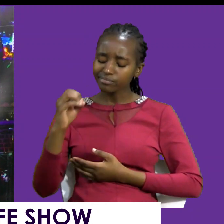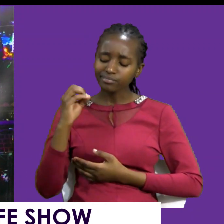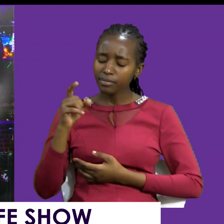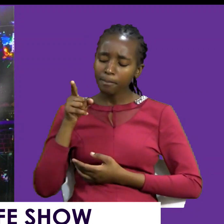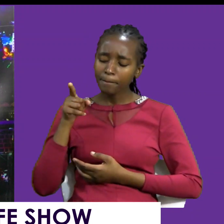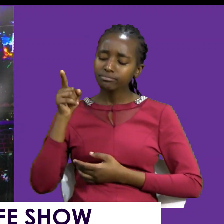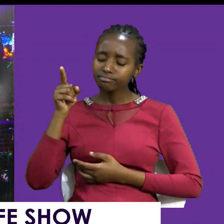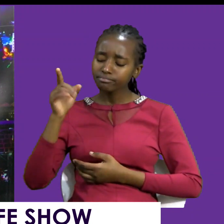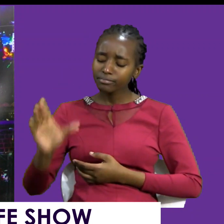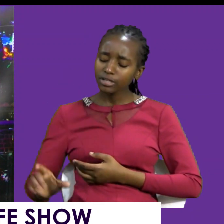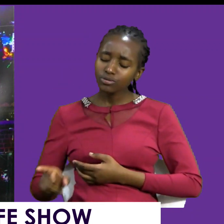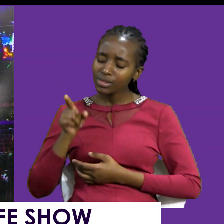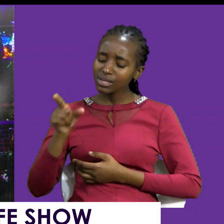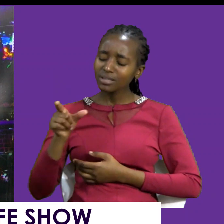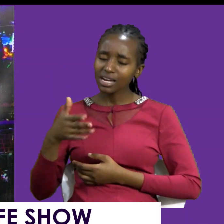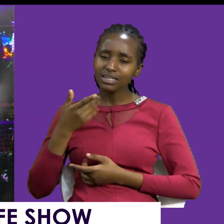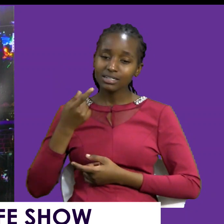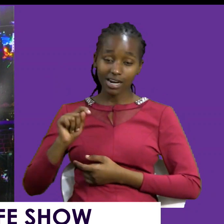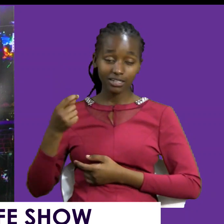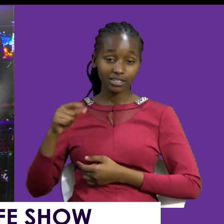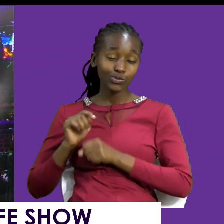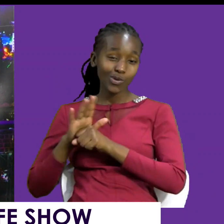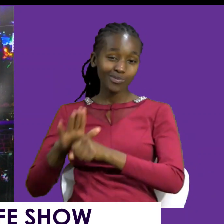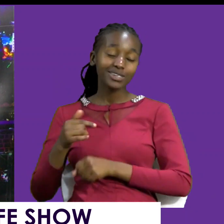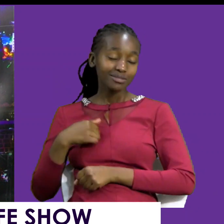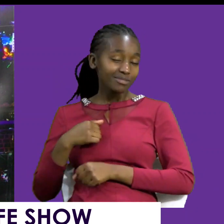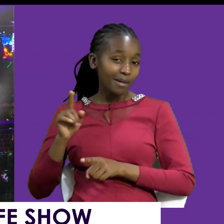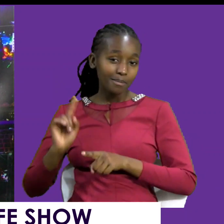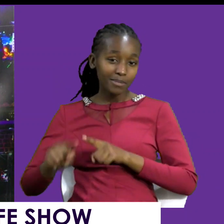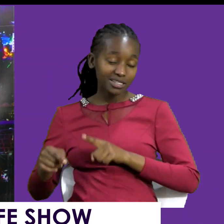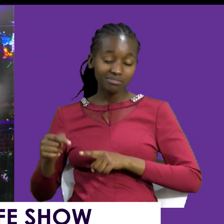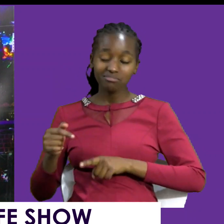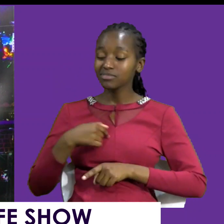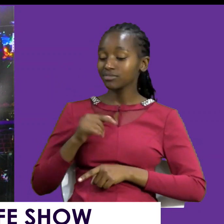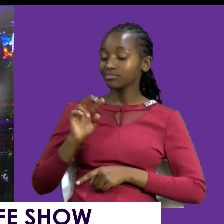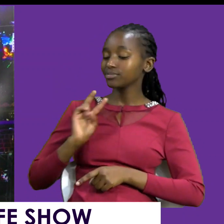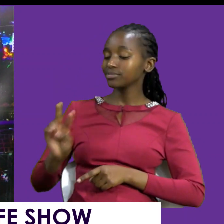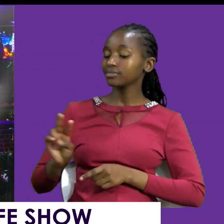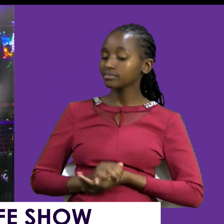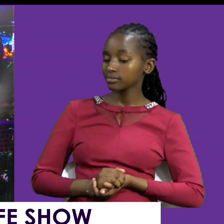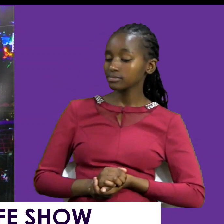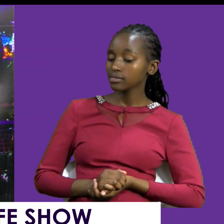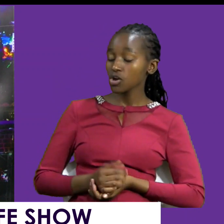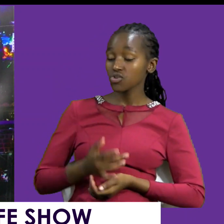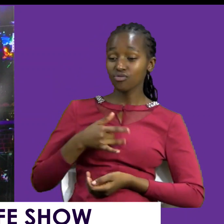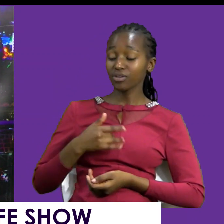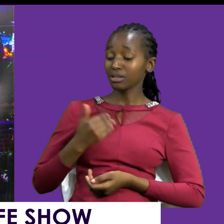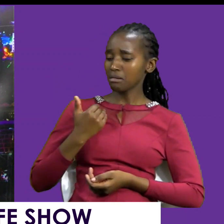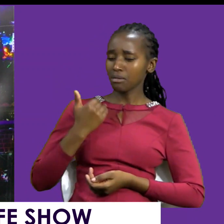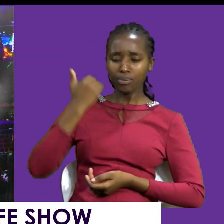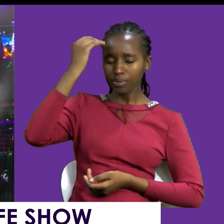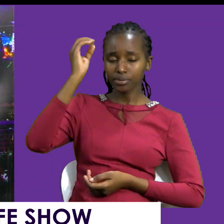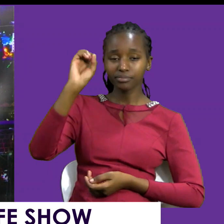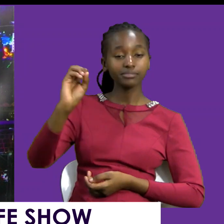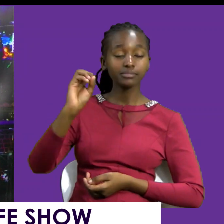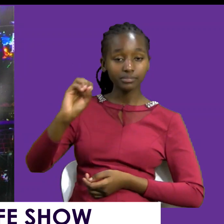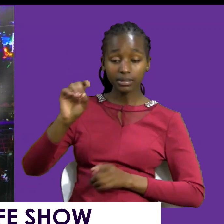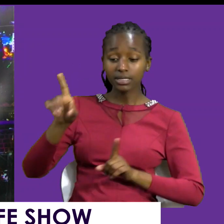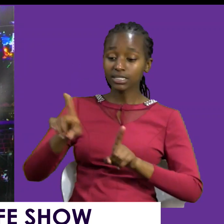saying is not me. That will make you less angry. You can laugh it out. That will help you release